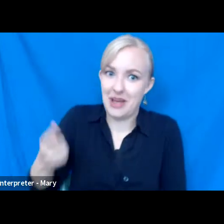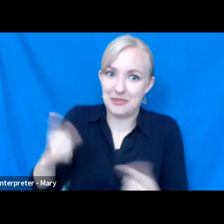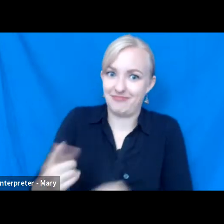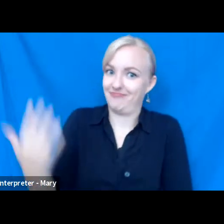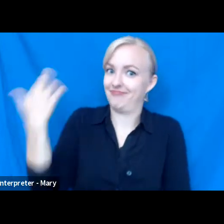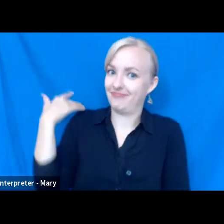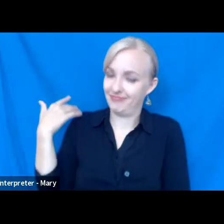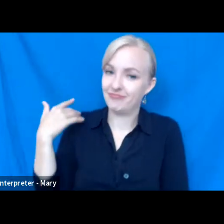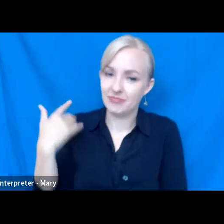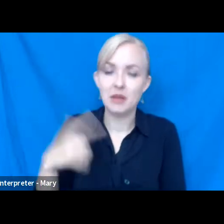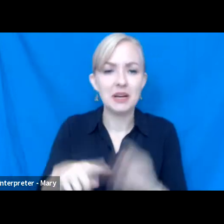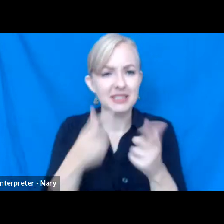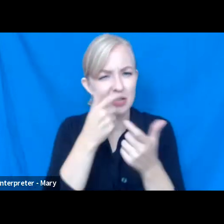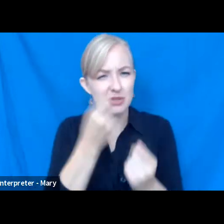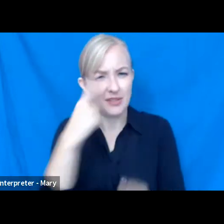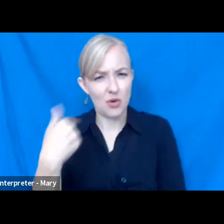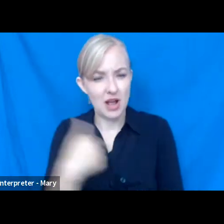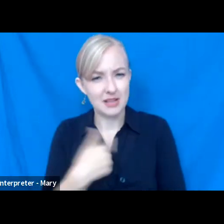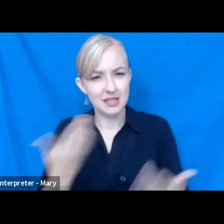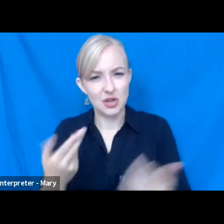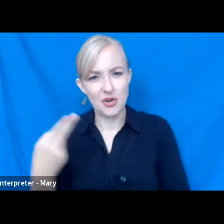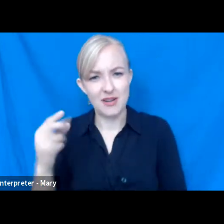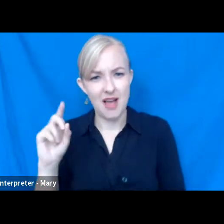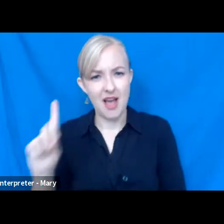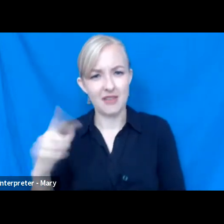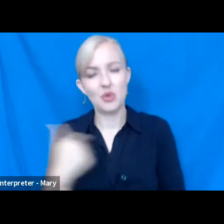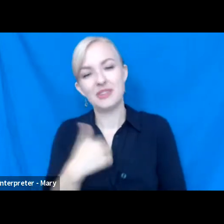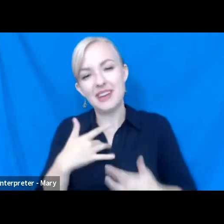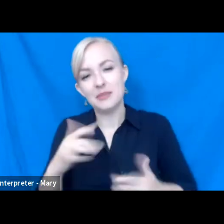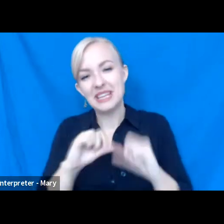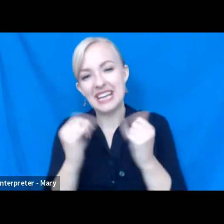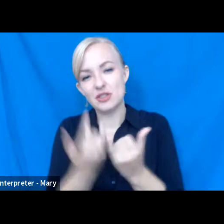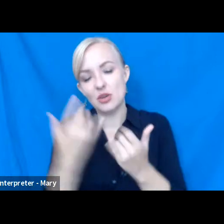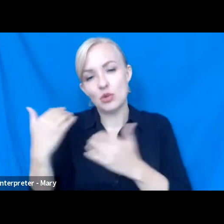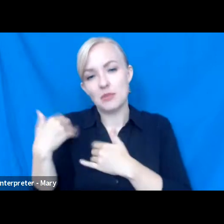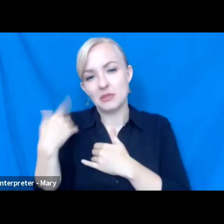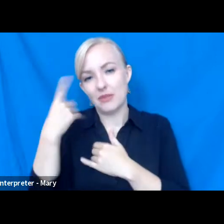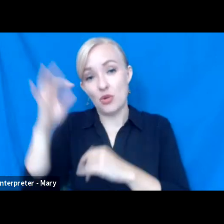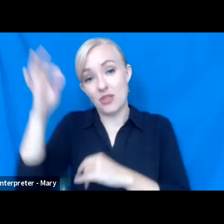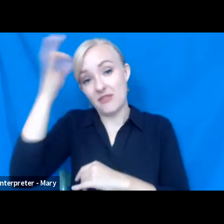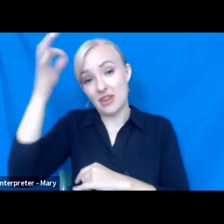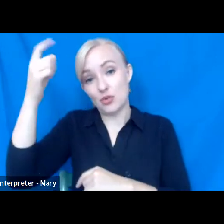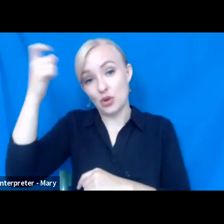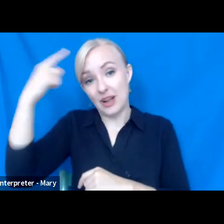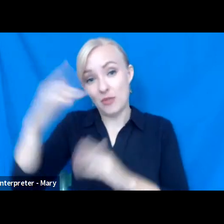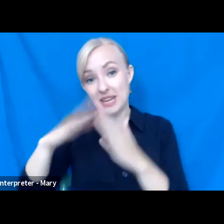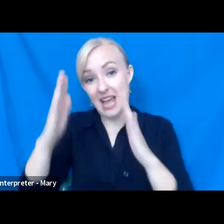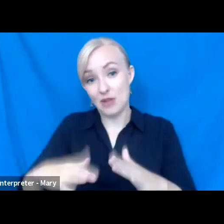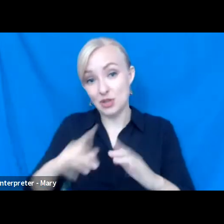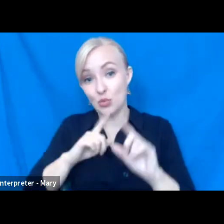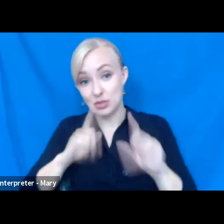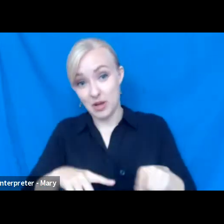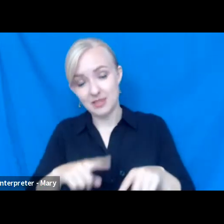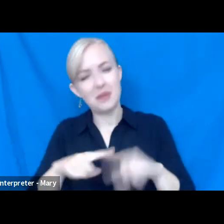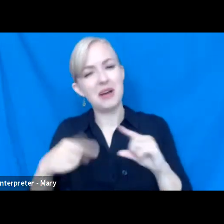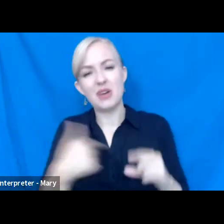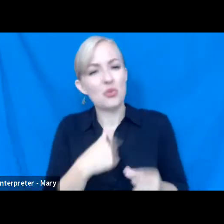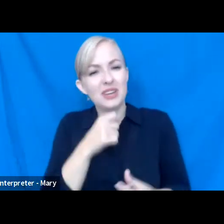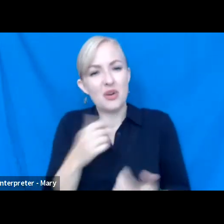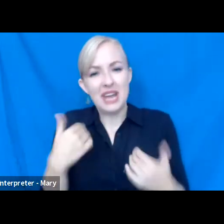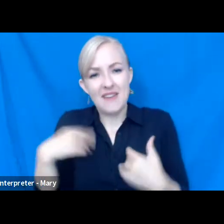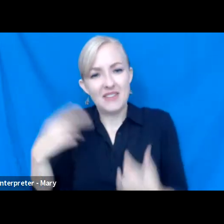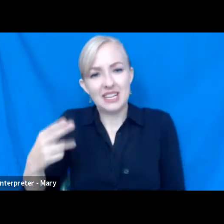been interesting for us at HUD. You know, typically we are the agency responsible for the federal government's housing response, but we don't have a